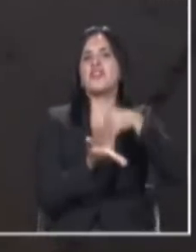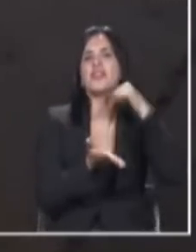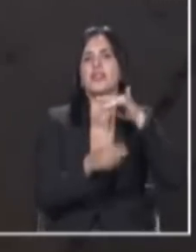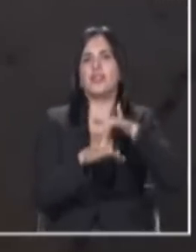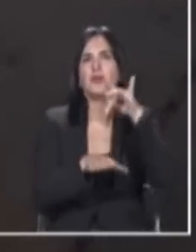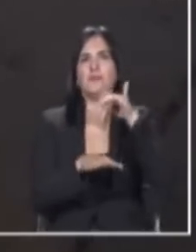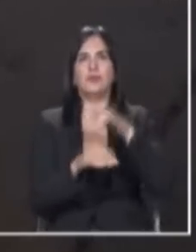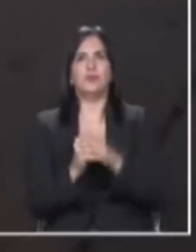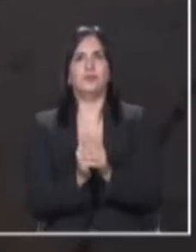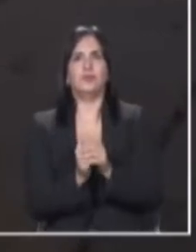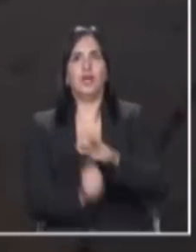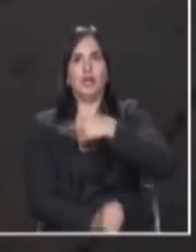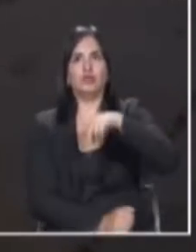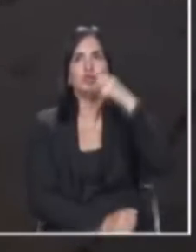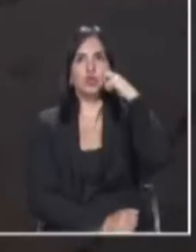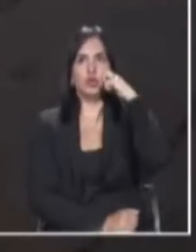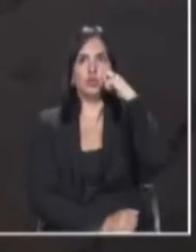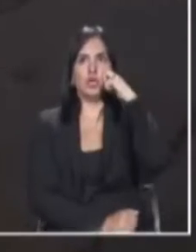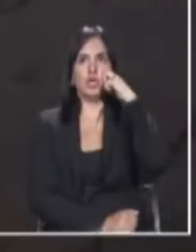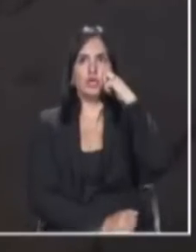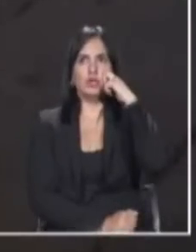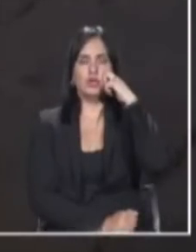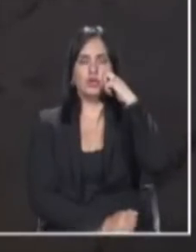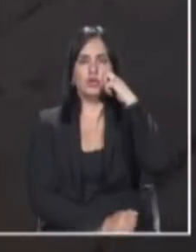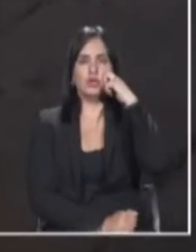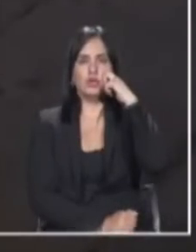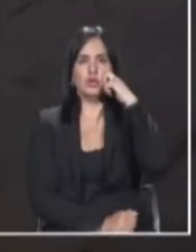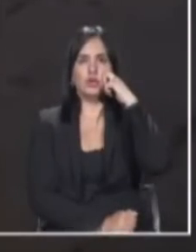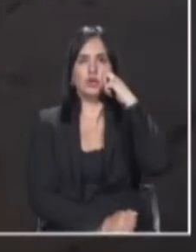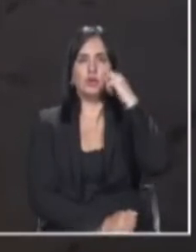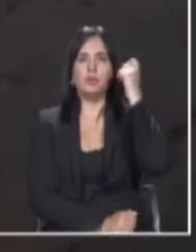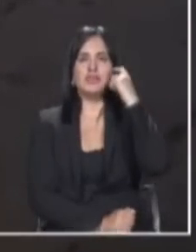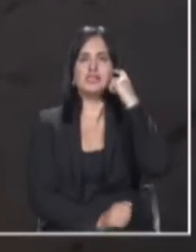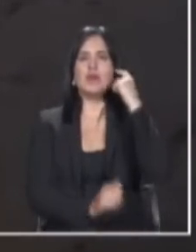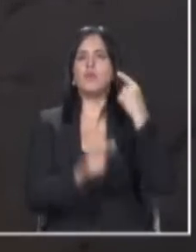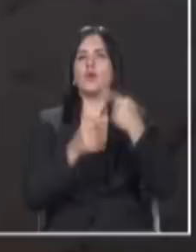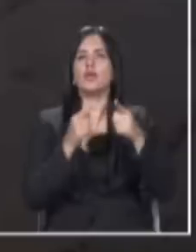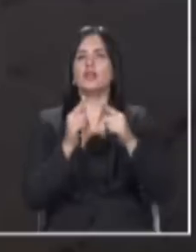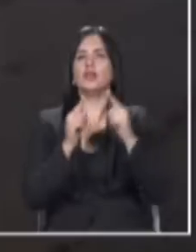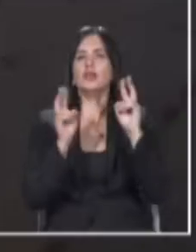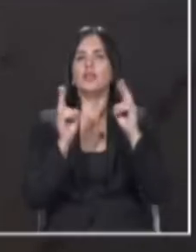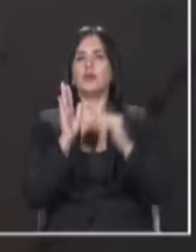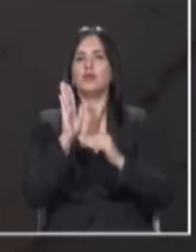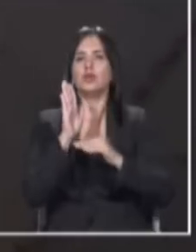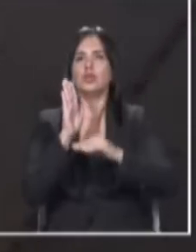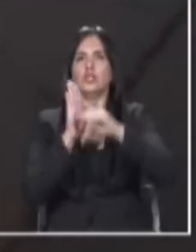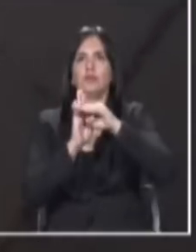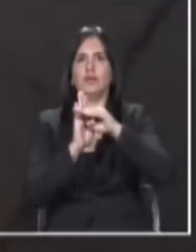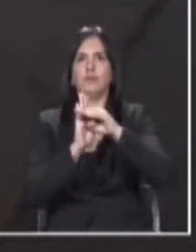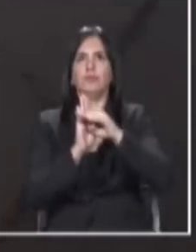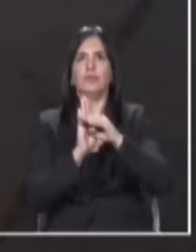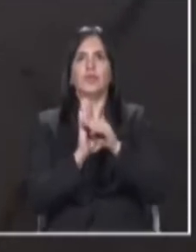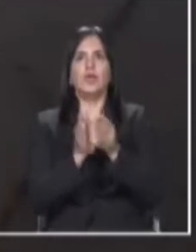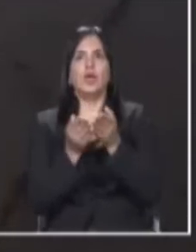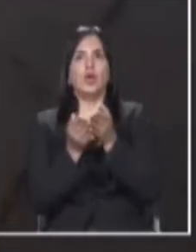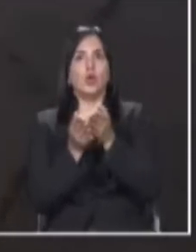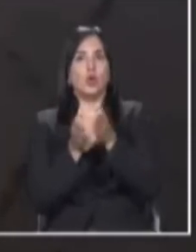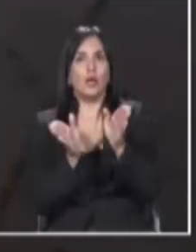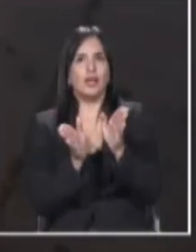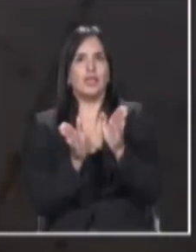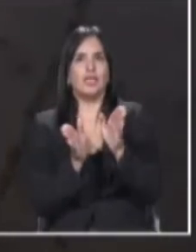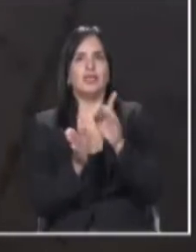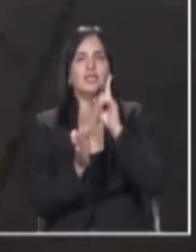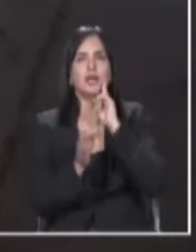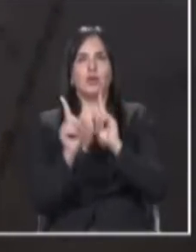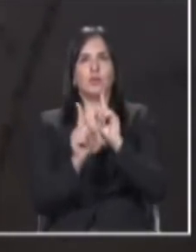the humans we take this to the next level that is Whoever has something perceived as of